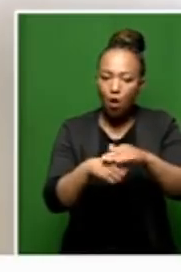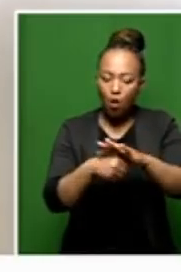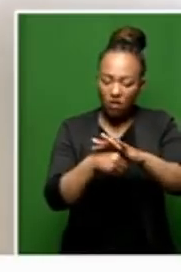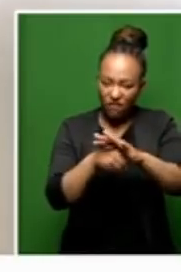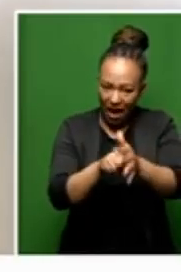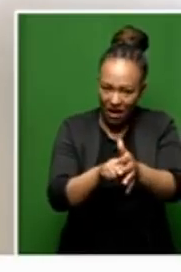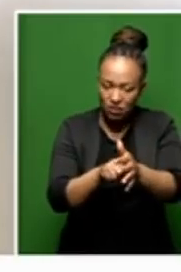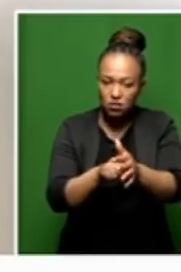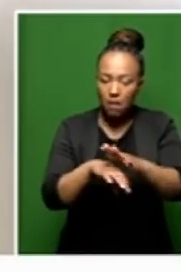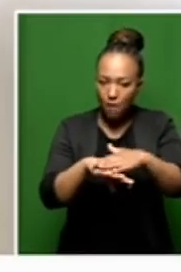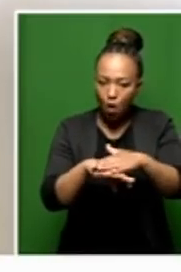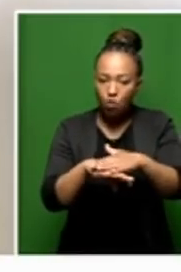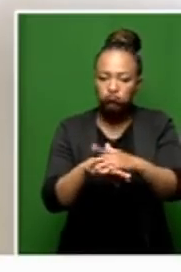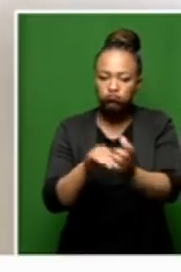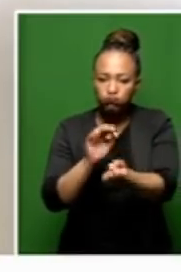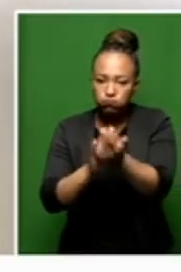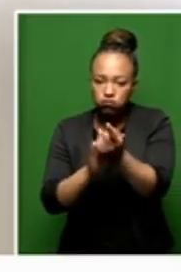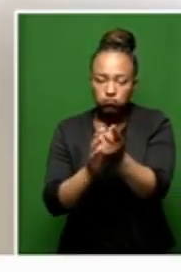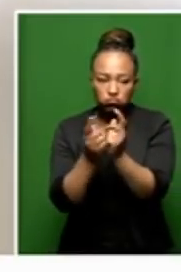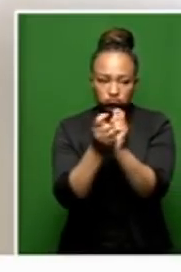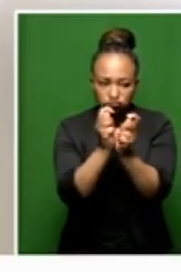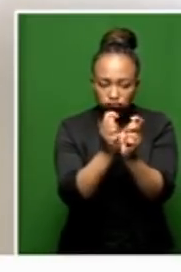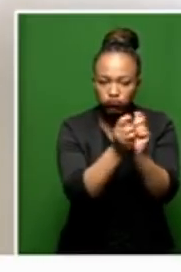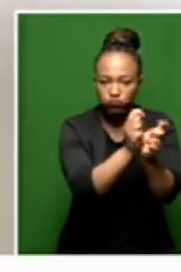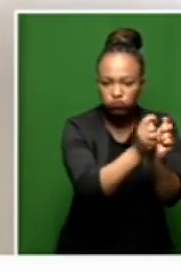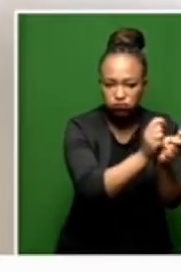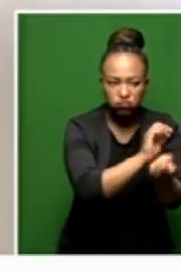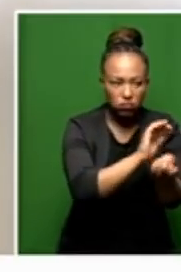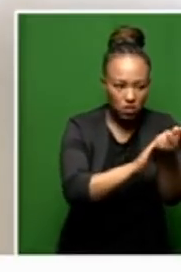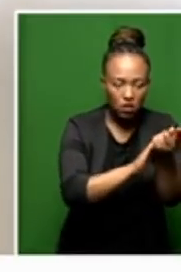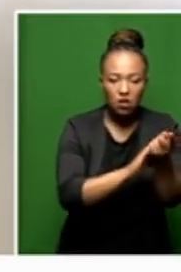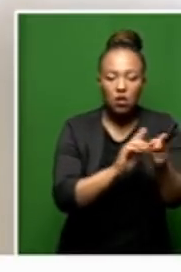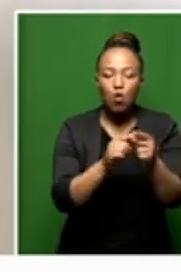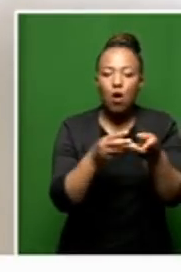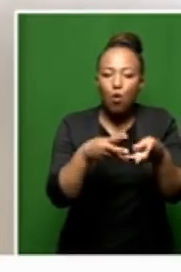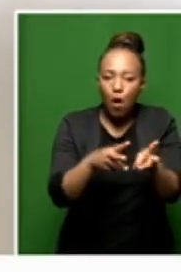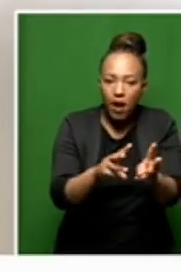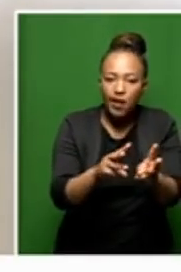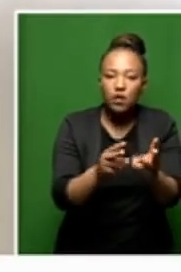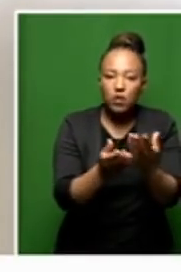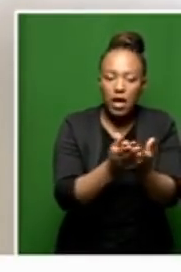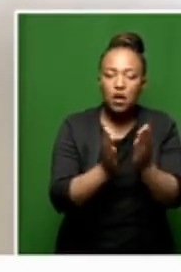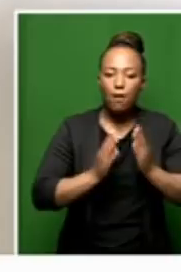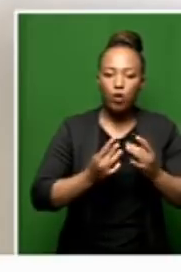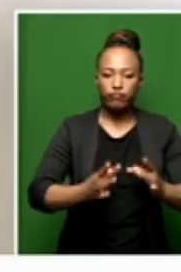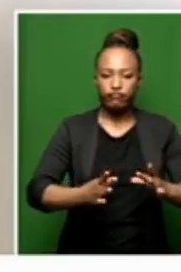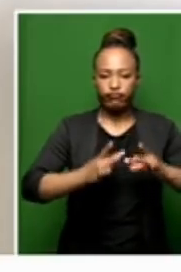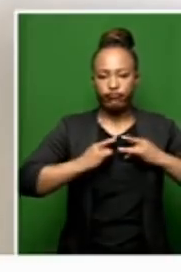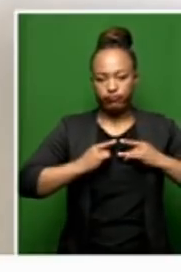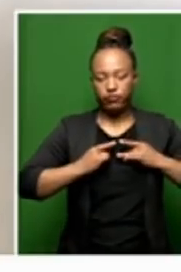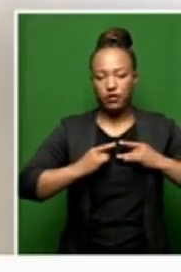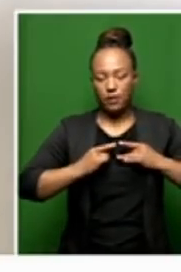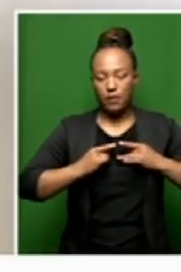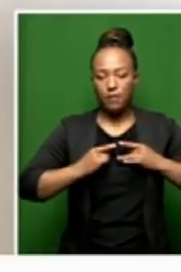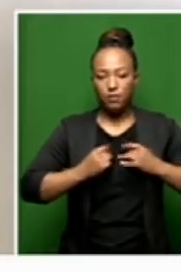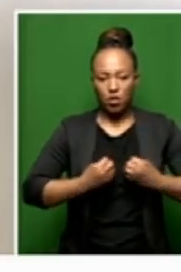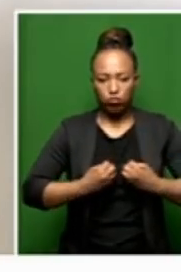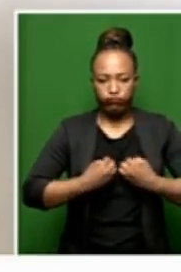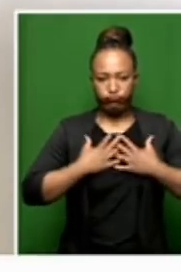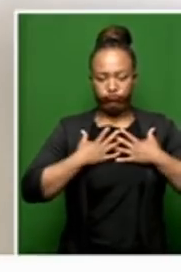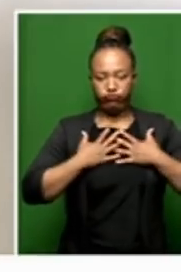still give a chance to make mutations and still find ways to penetrate into our human system and try to evade our